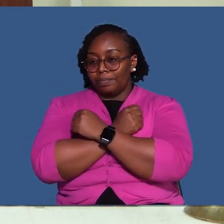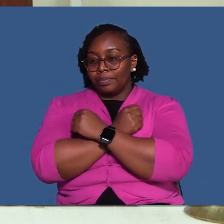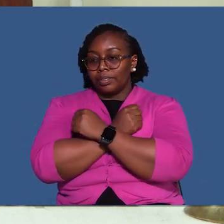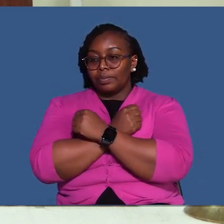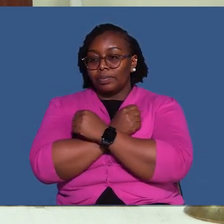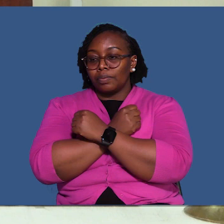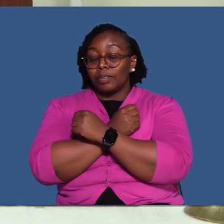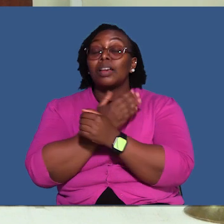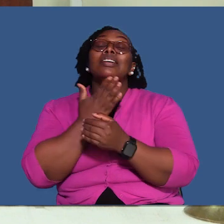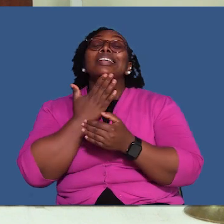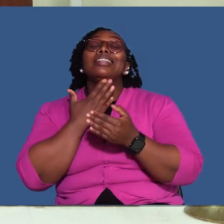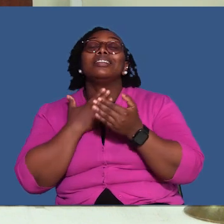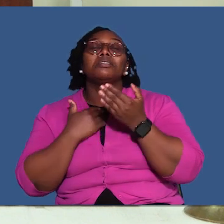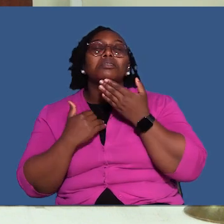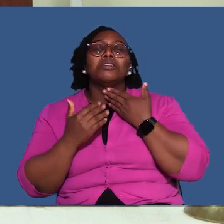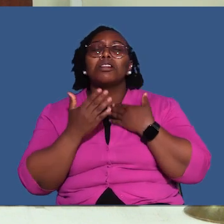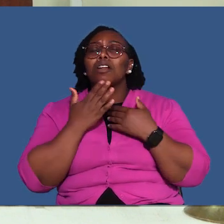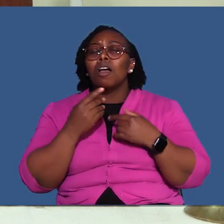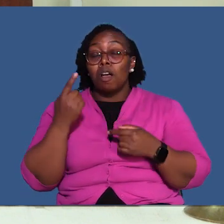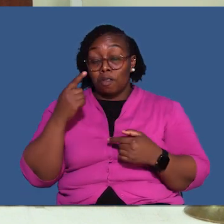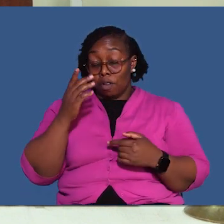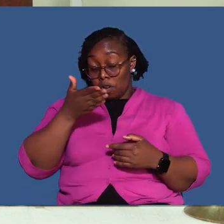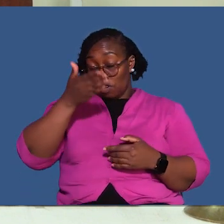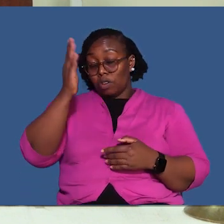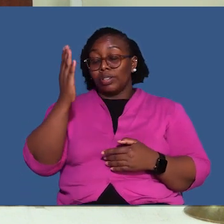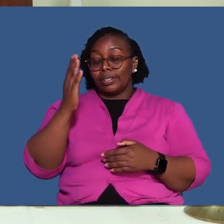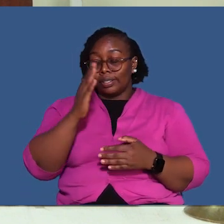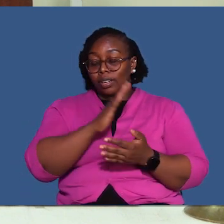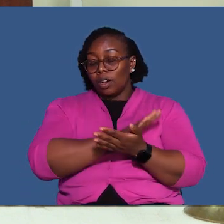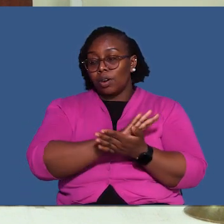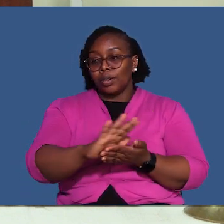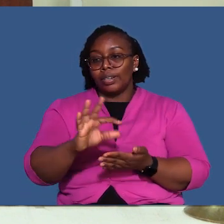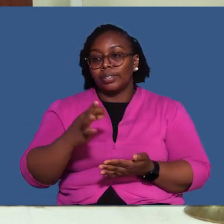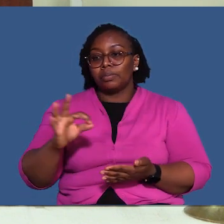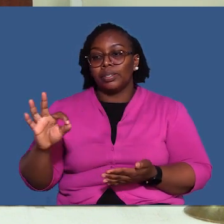yearn for God's outpouring of his Holy Spirit,